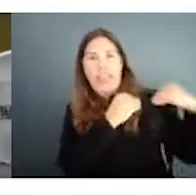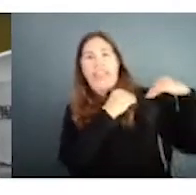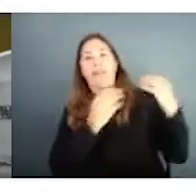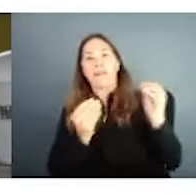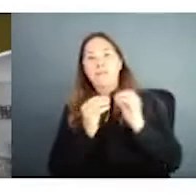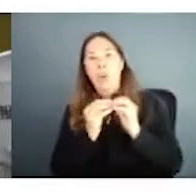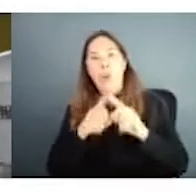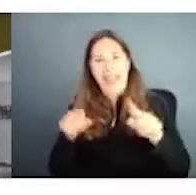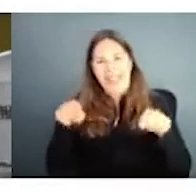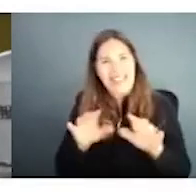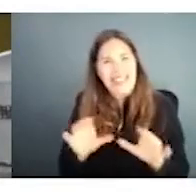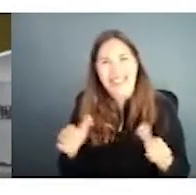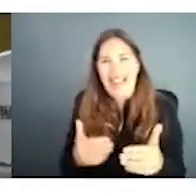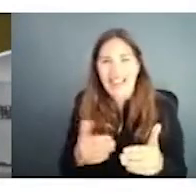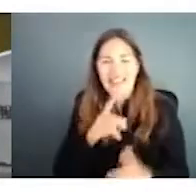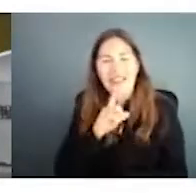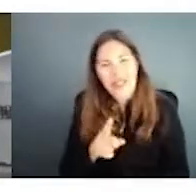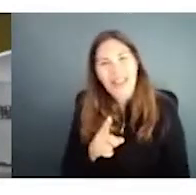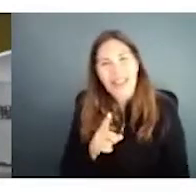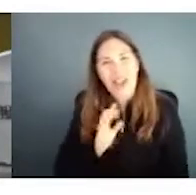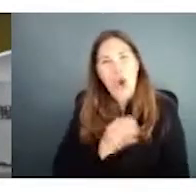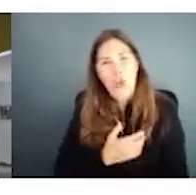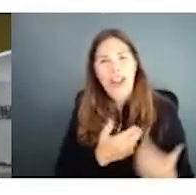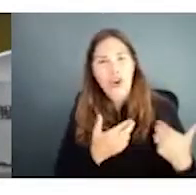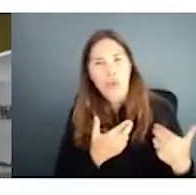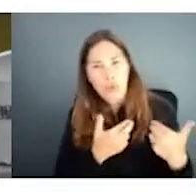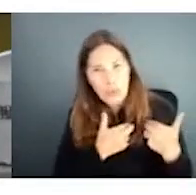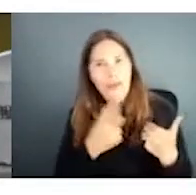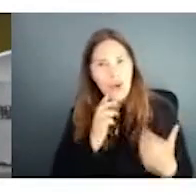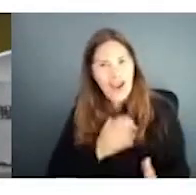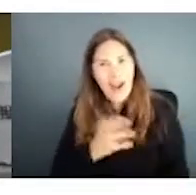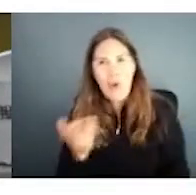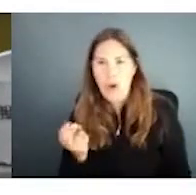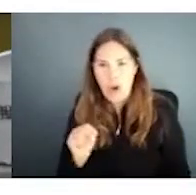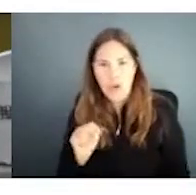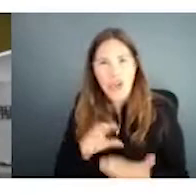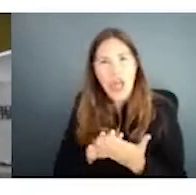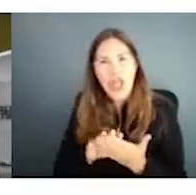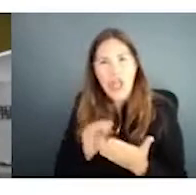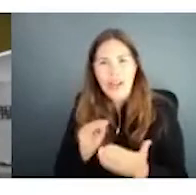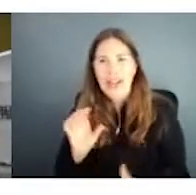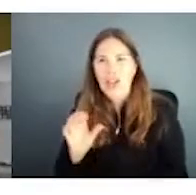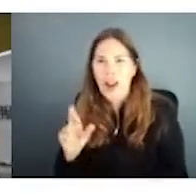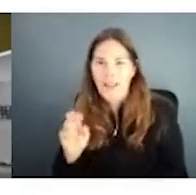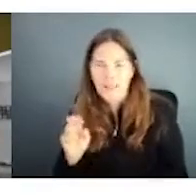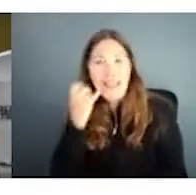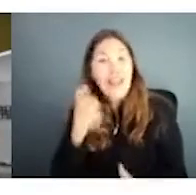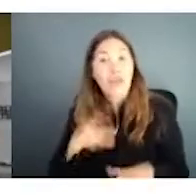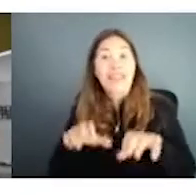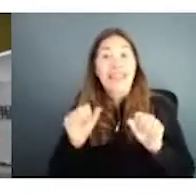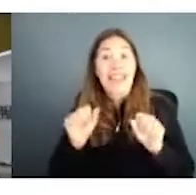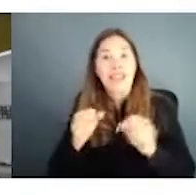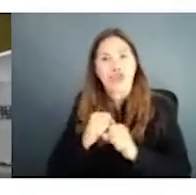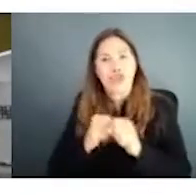these classes, we really are sort of responsible for our own learning curve. And even if we go ahead and take one of these structured